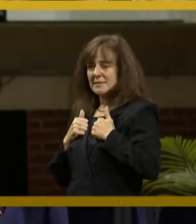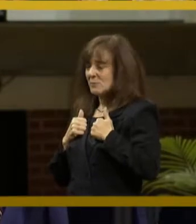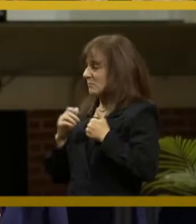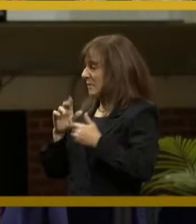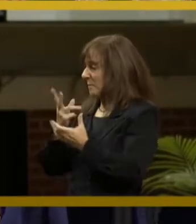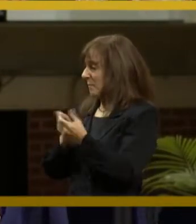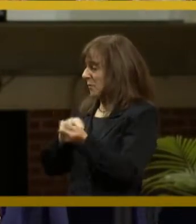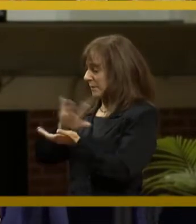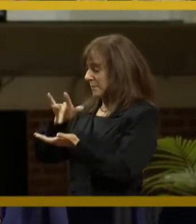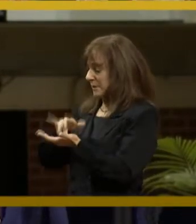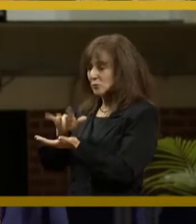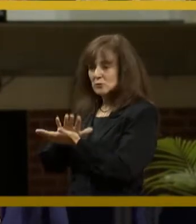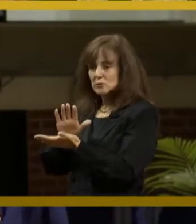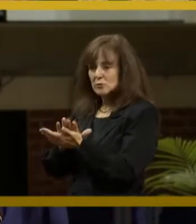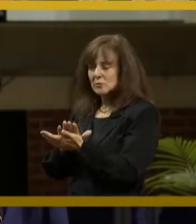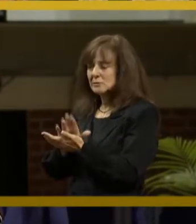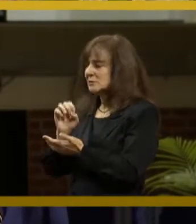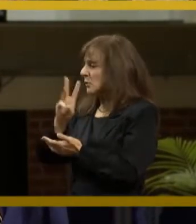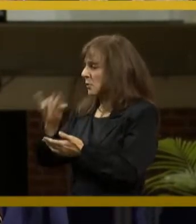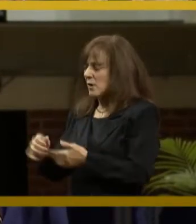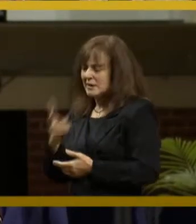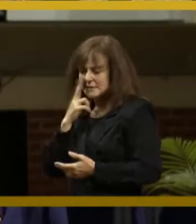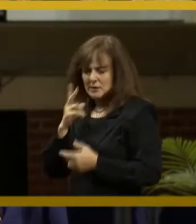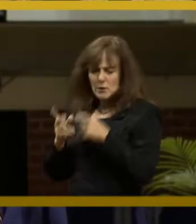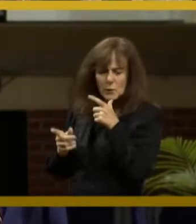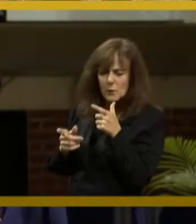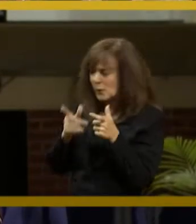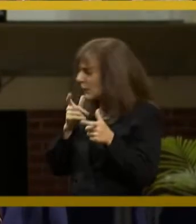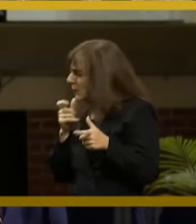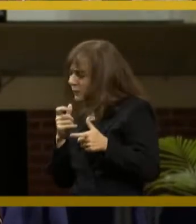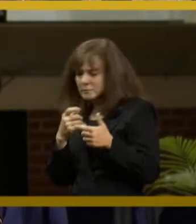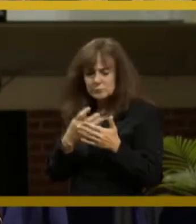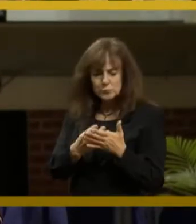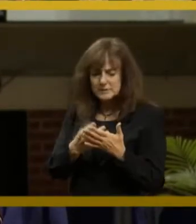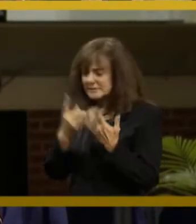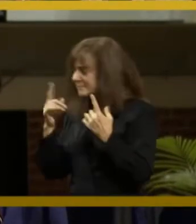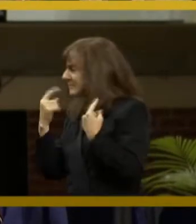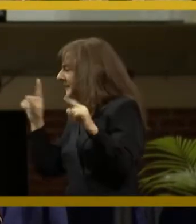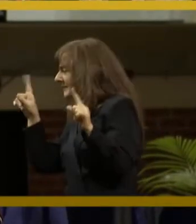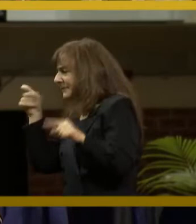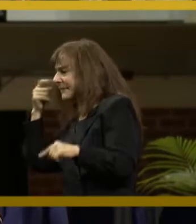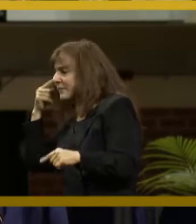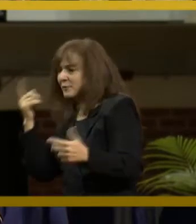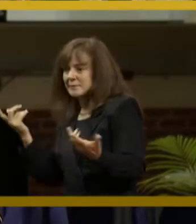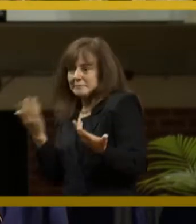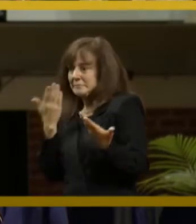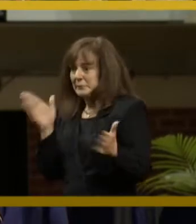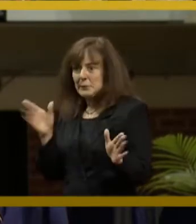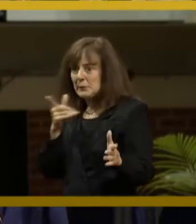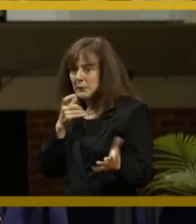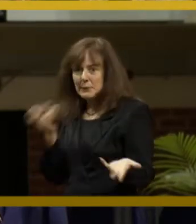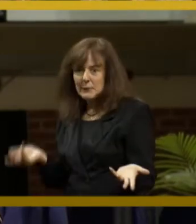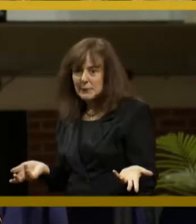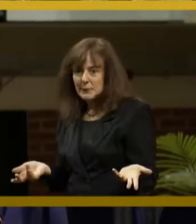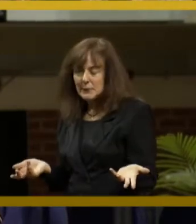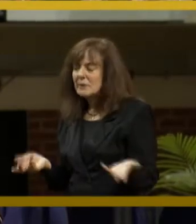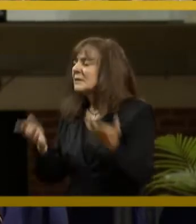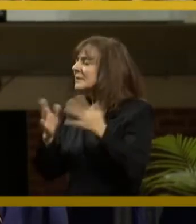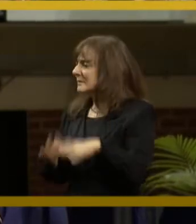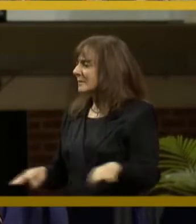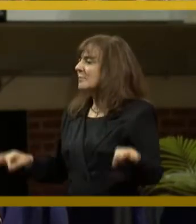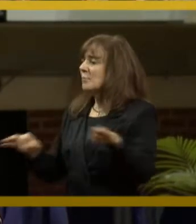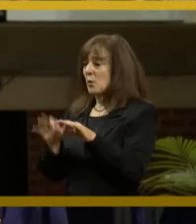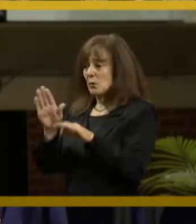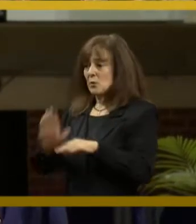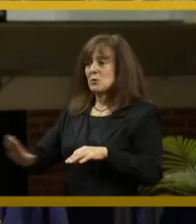school, there is no way to tell which one was going to be an inmate, which one was going to be governor. It is so important at your